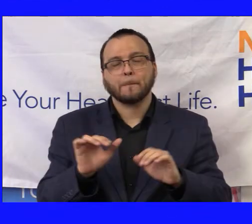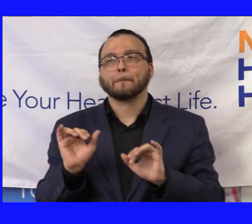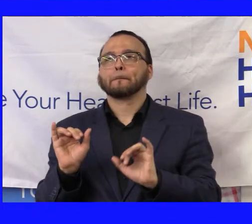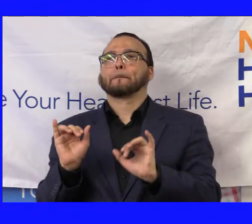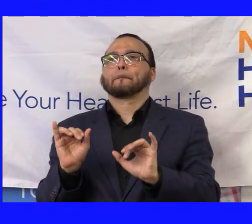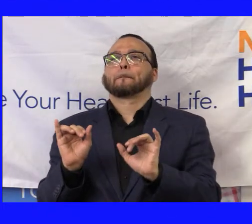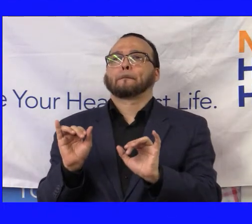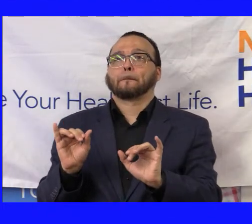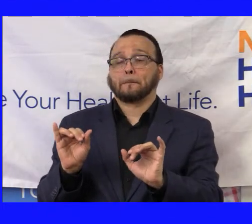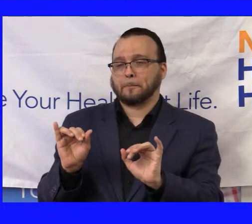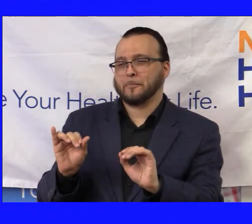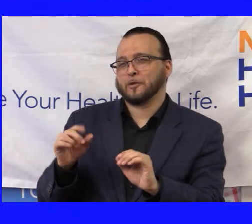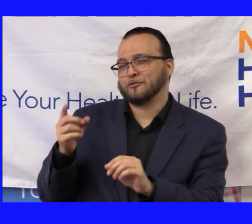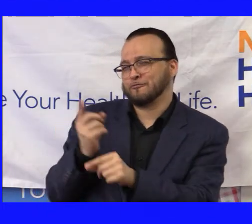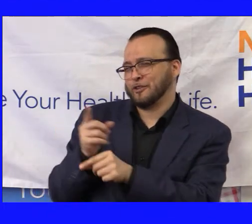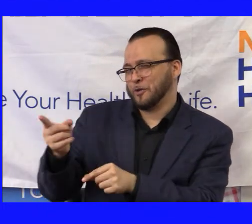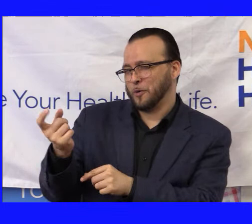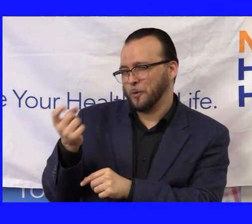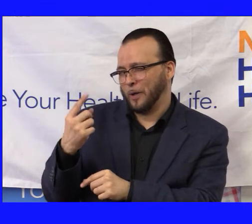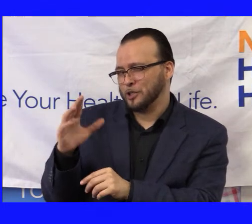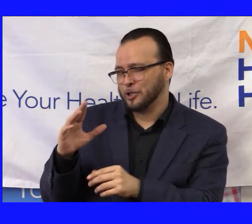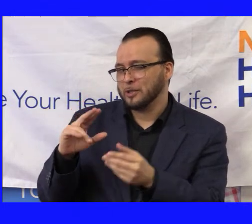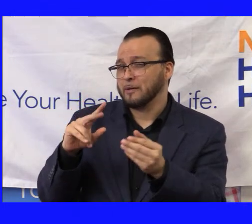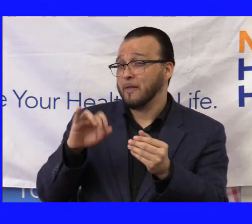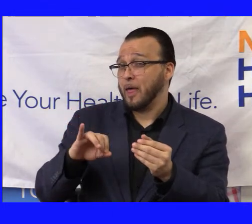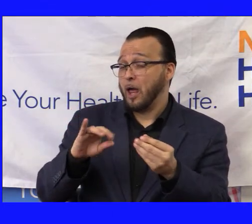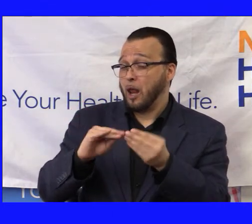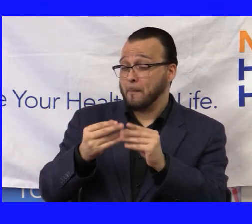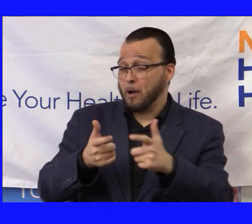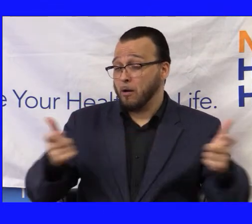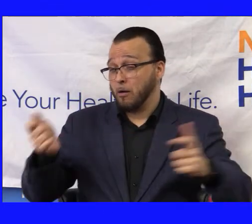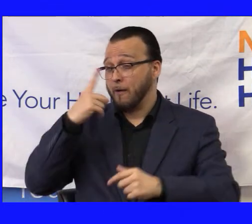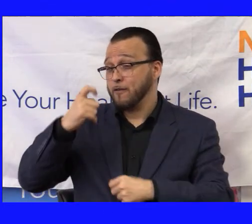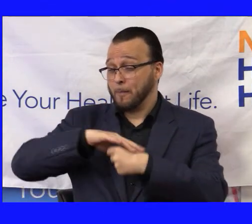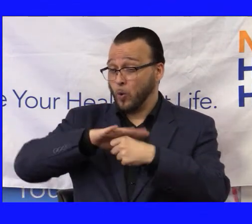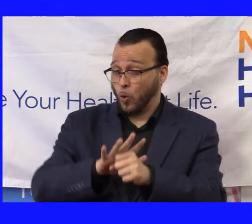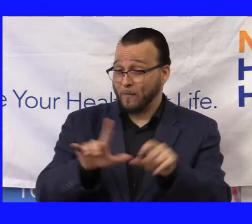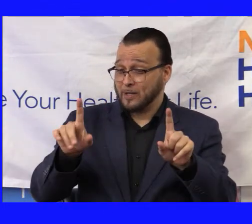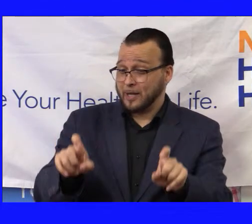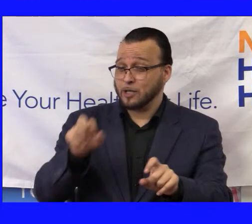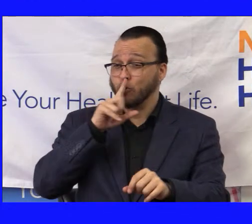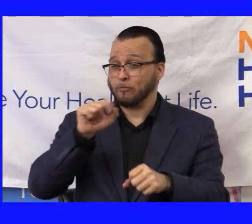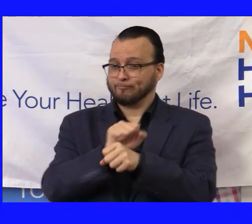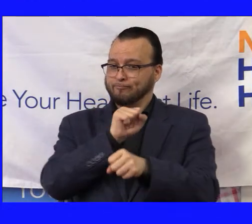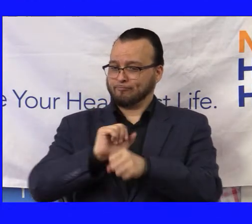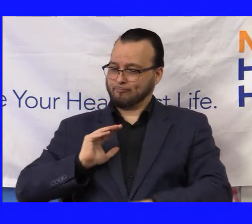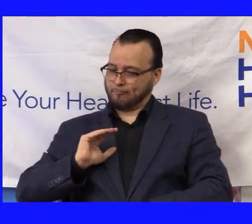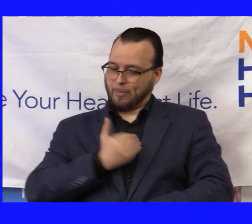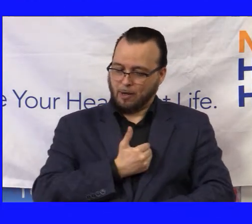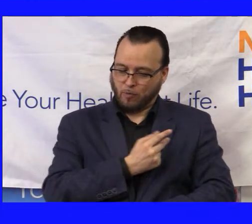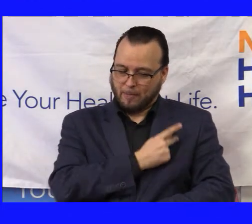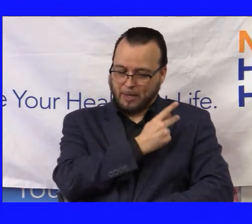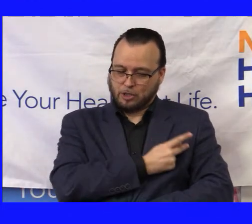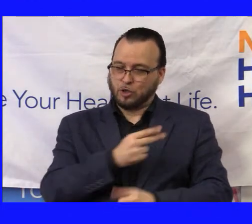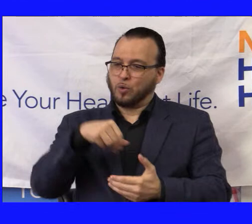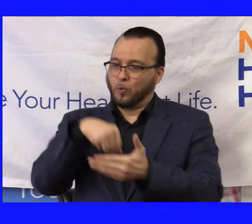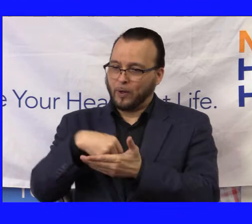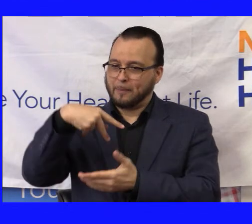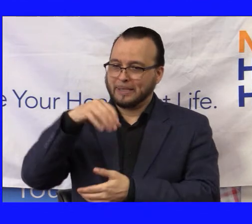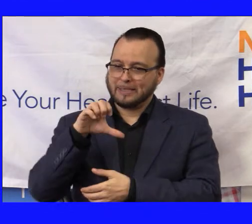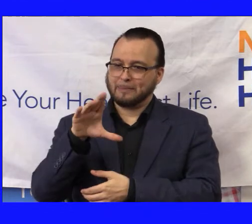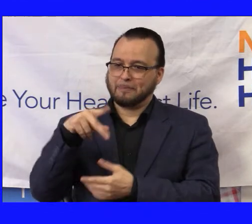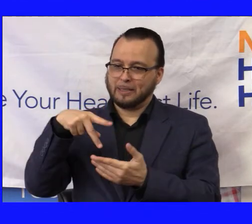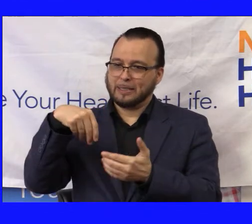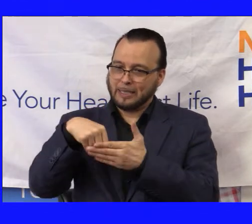explosion just from COVID, from COVID test patients, or like how many are truly our patients with a primary care physician in our primary care